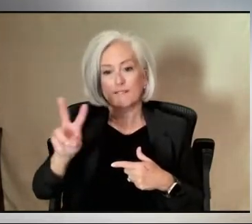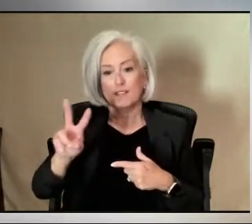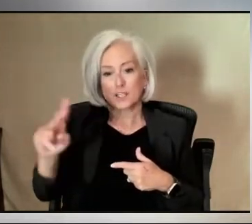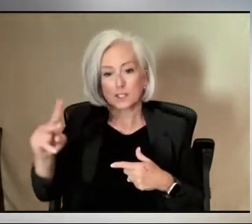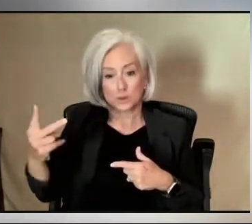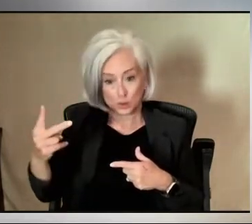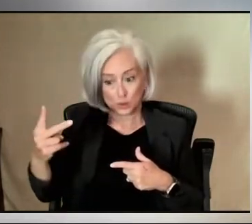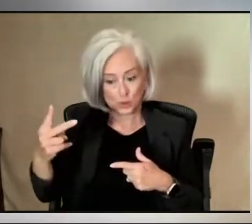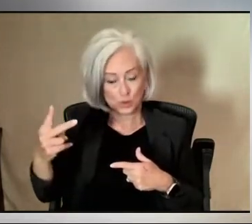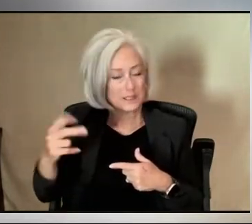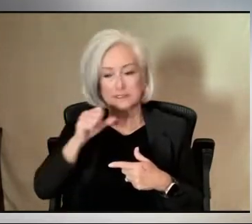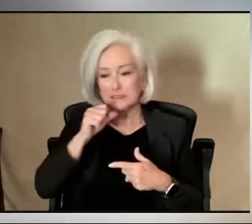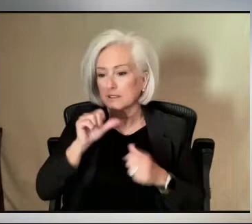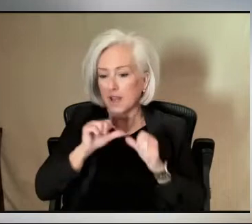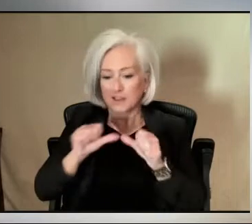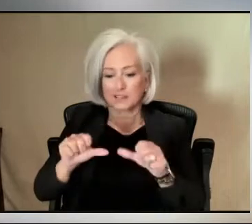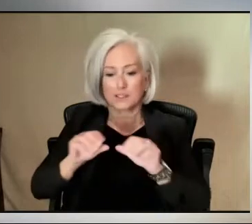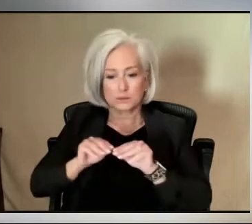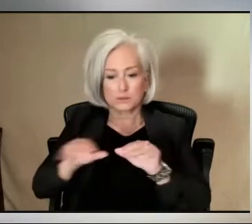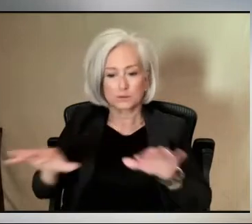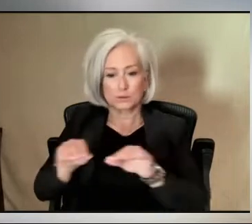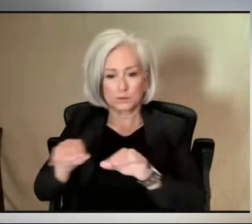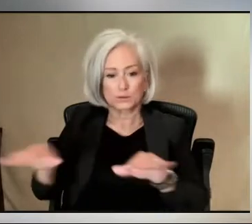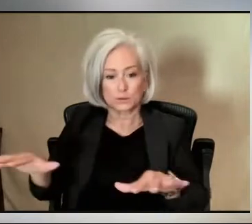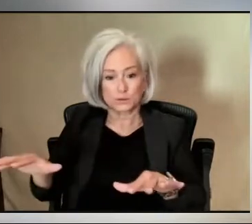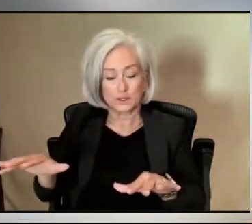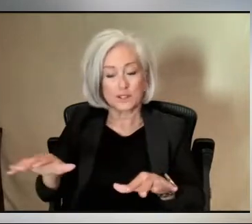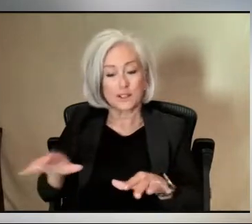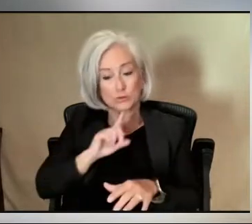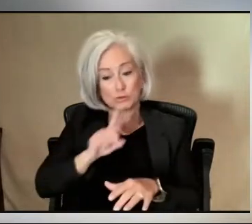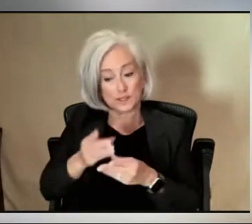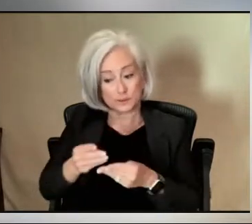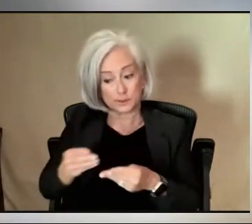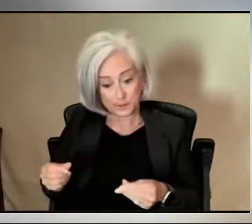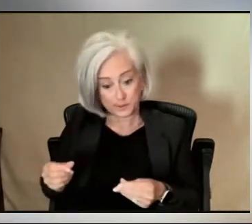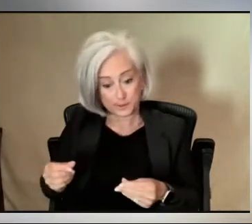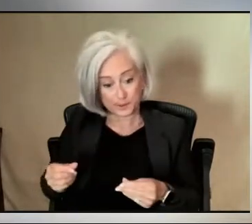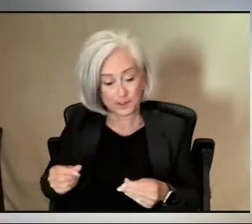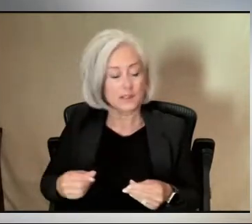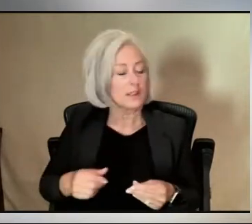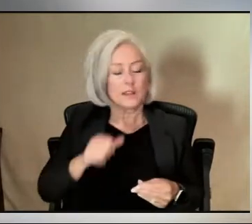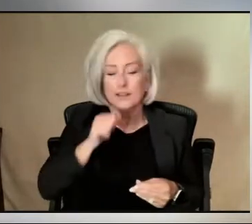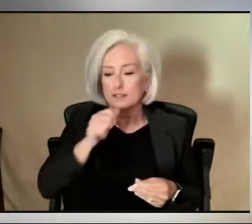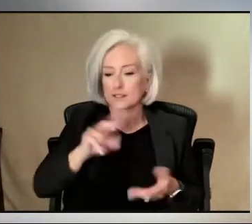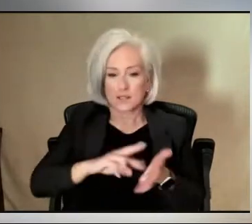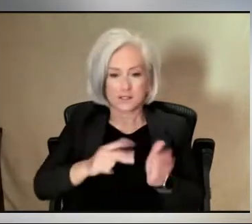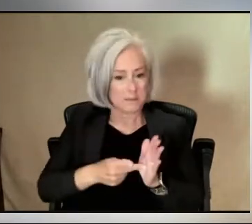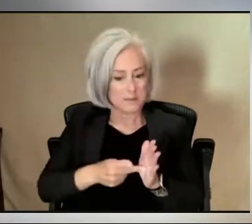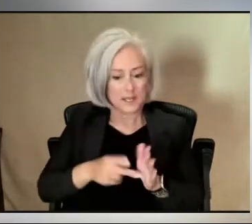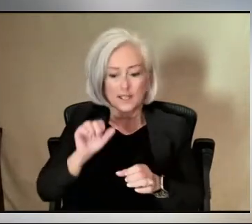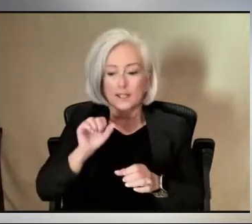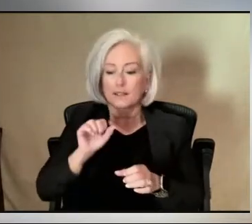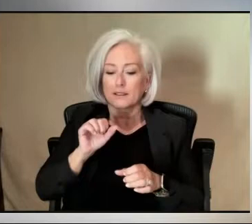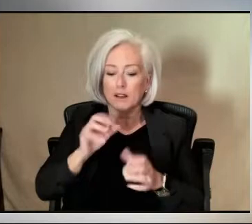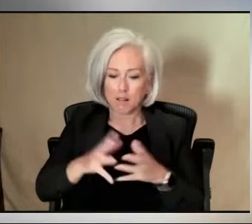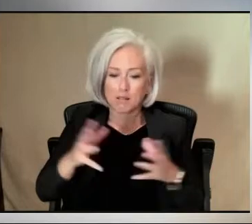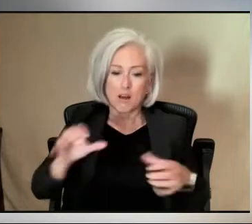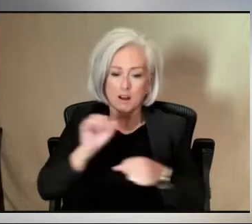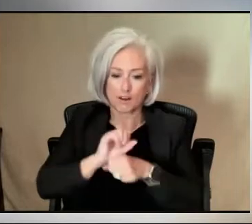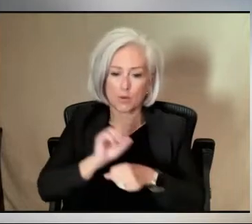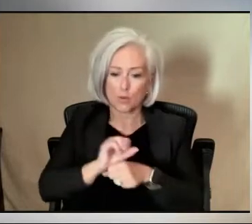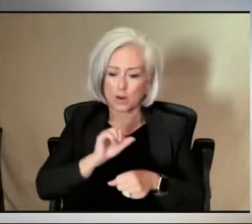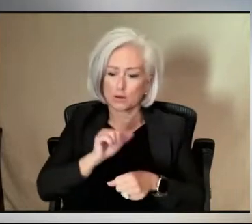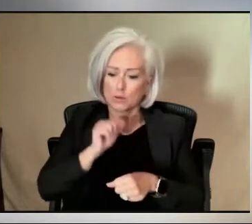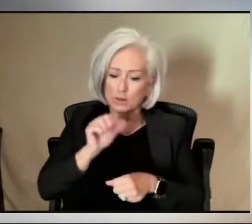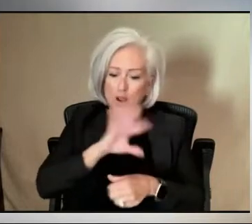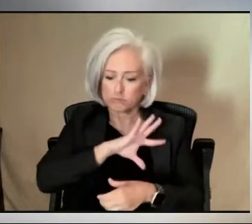that doesn't negate the fact that a lot of work had been going into the development of these vaccines. So what Operation